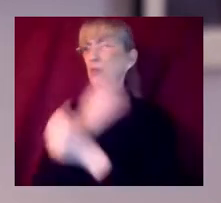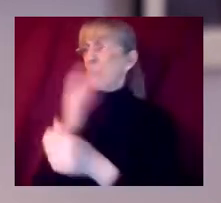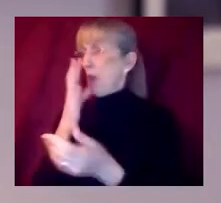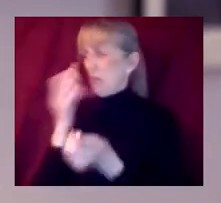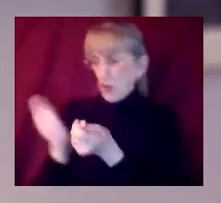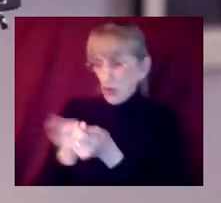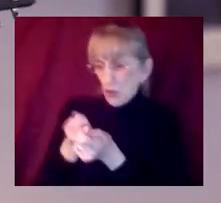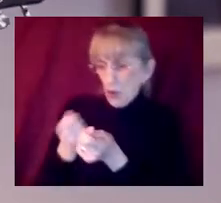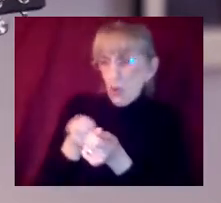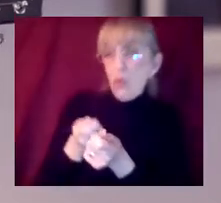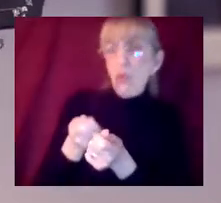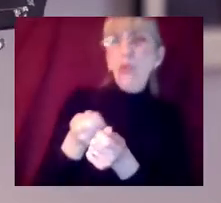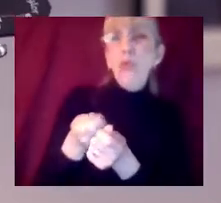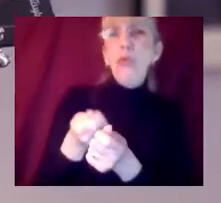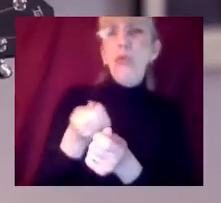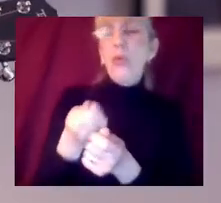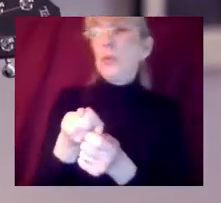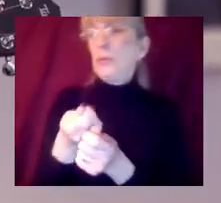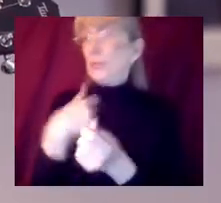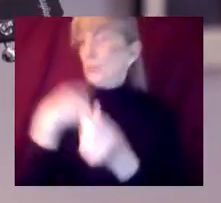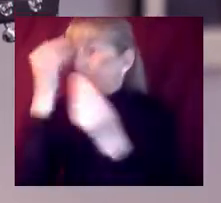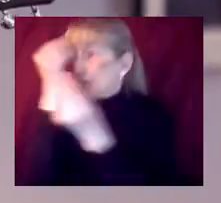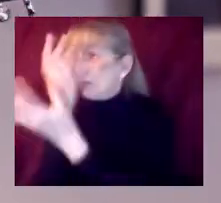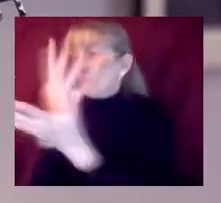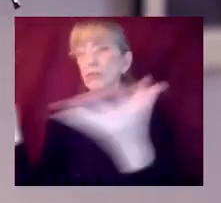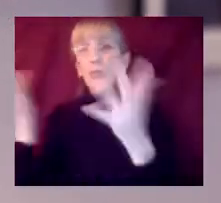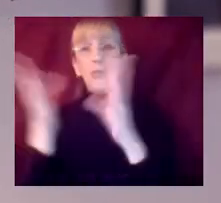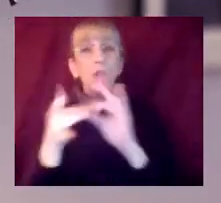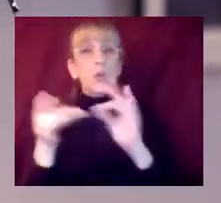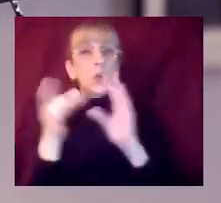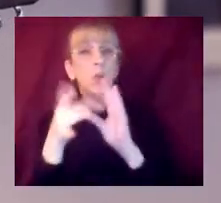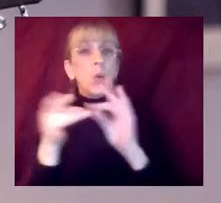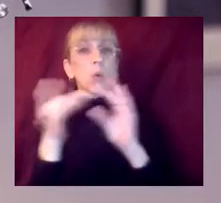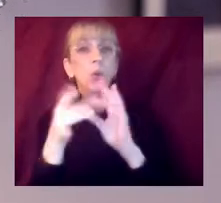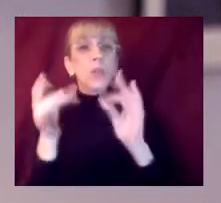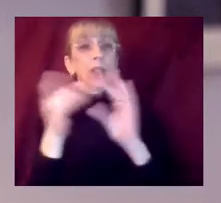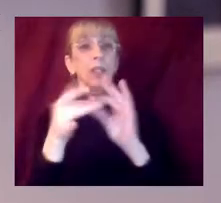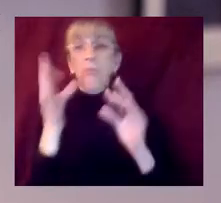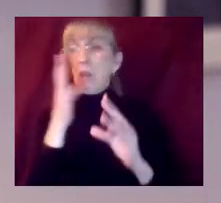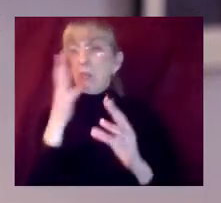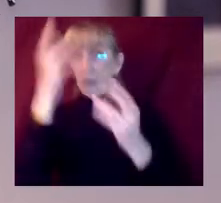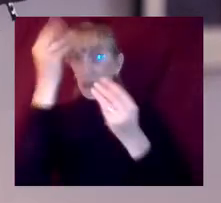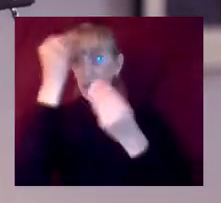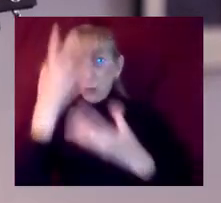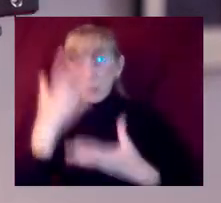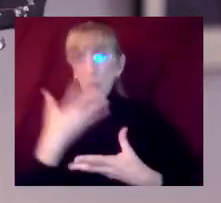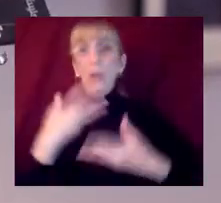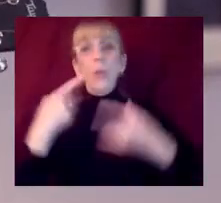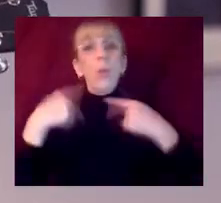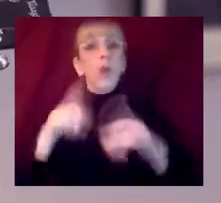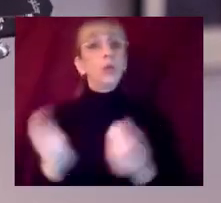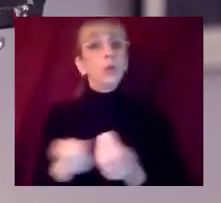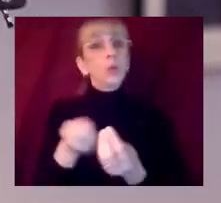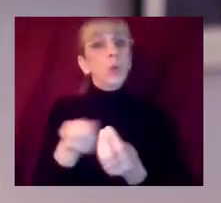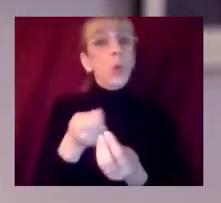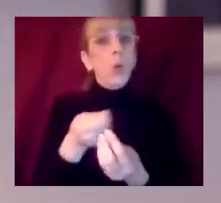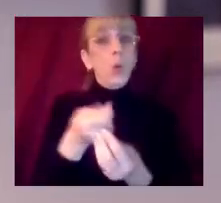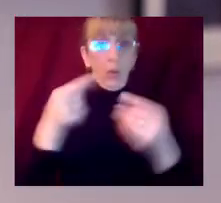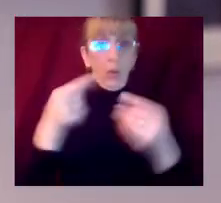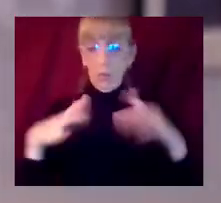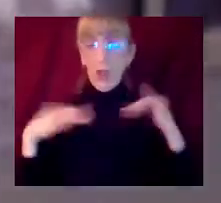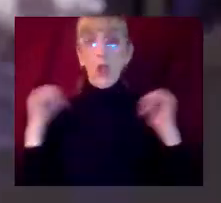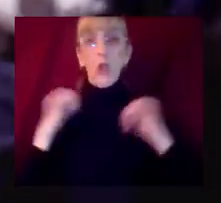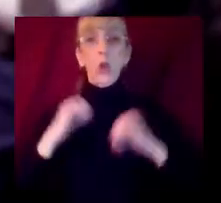stitch. Even told them all the story Mama told me while she sewed, and why my coat of